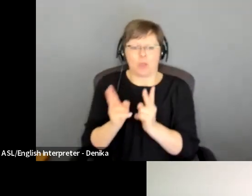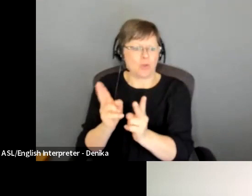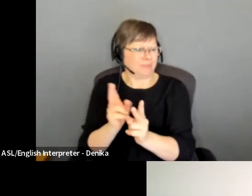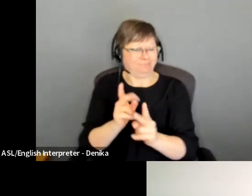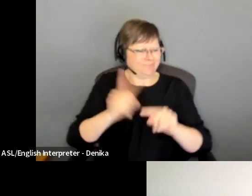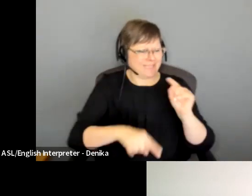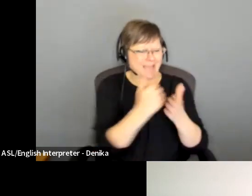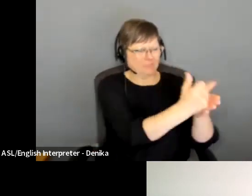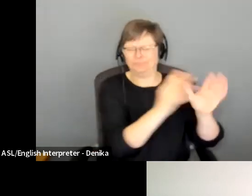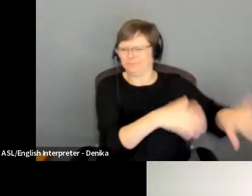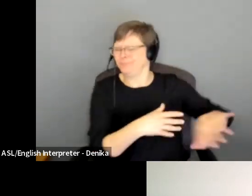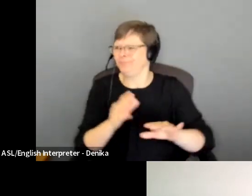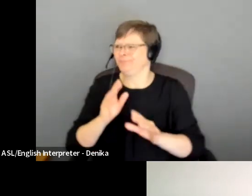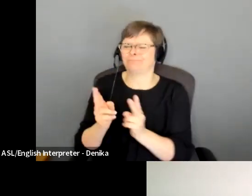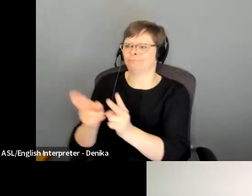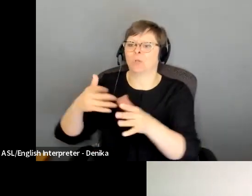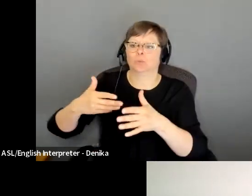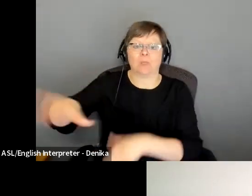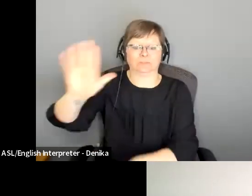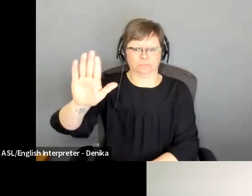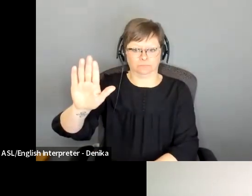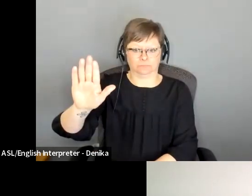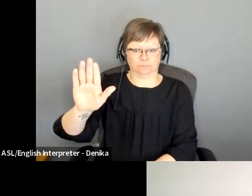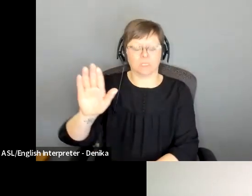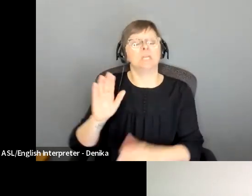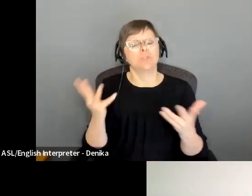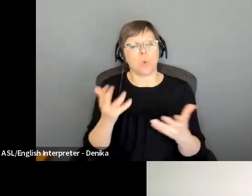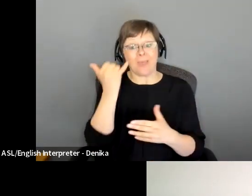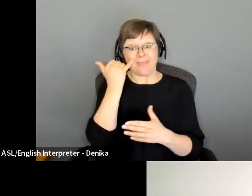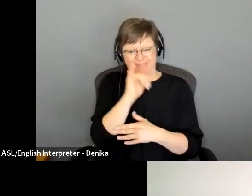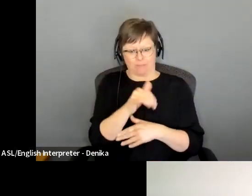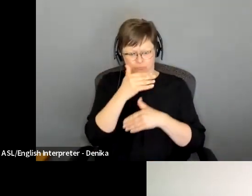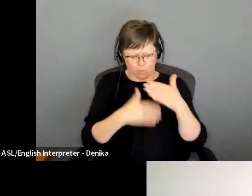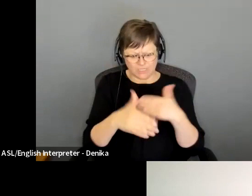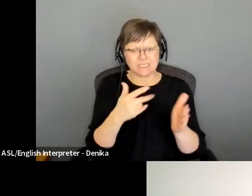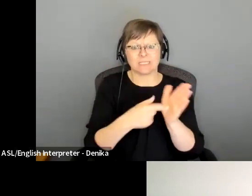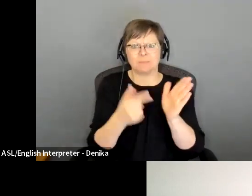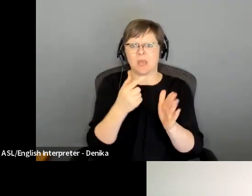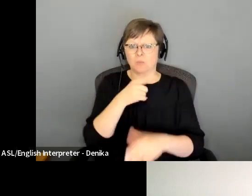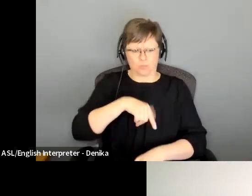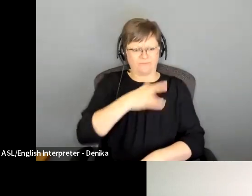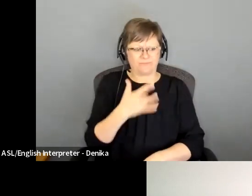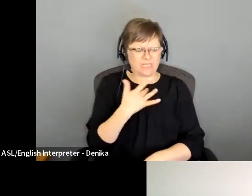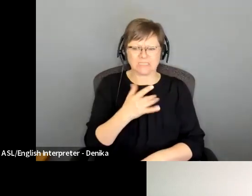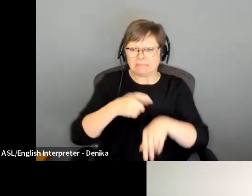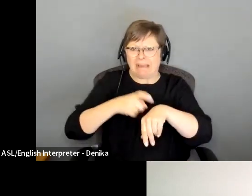them offering support. So that's really important in, again, processes that sometimes feel like we are scarce for time.